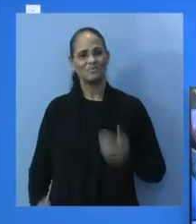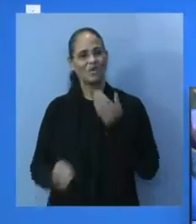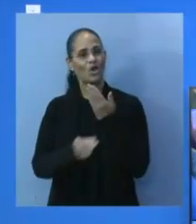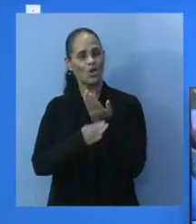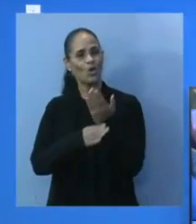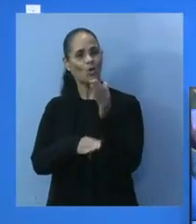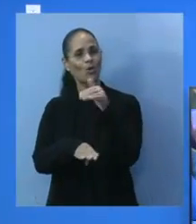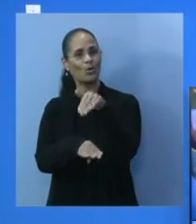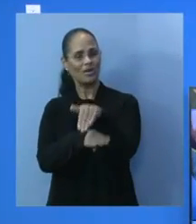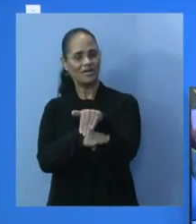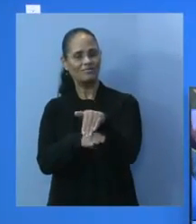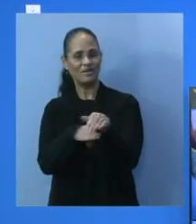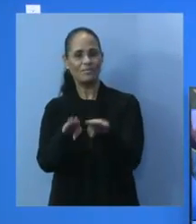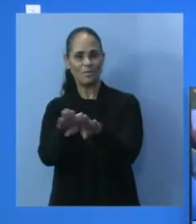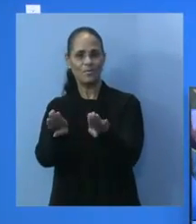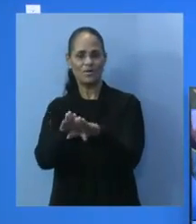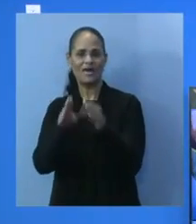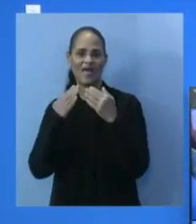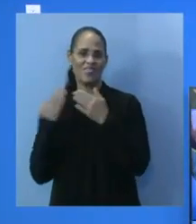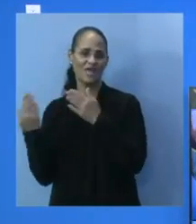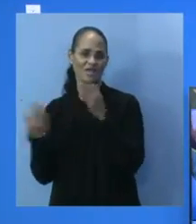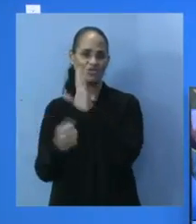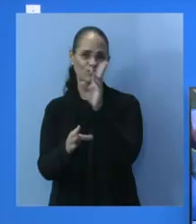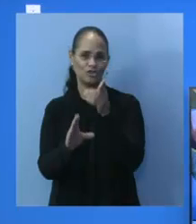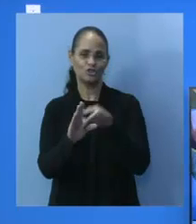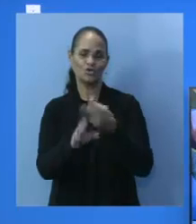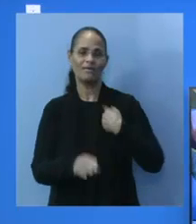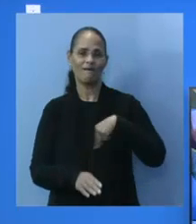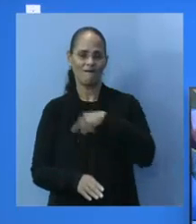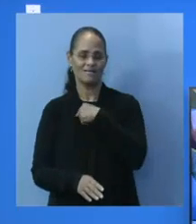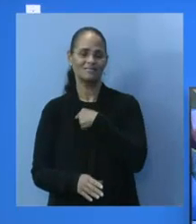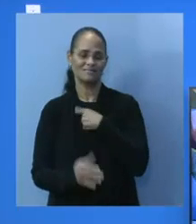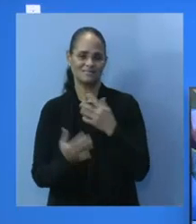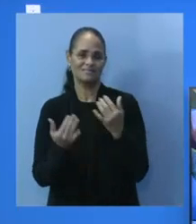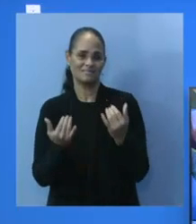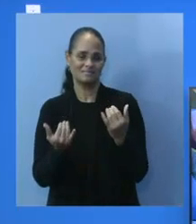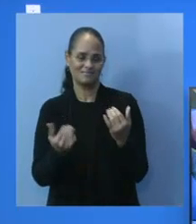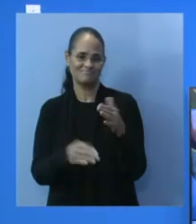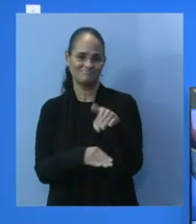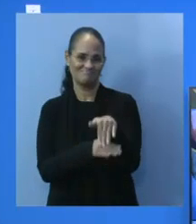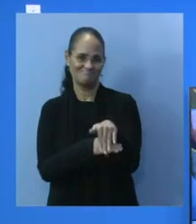Good evening, Bermuda, and thank you for joining us this evening.